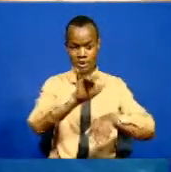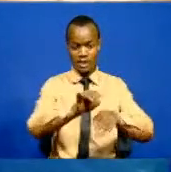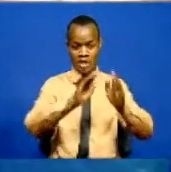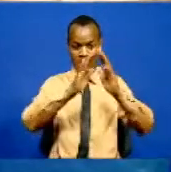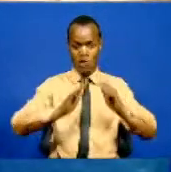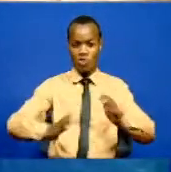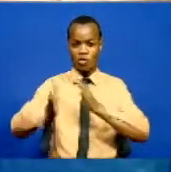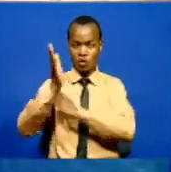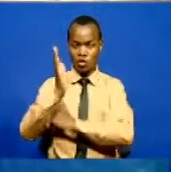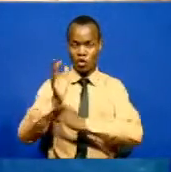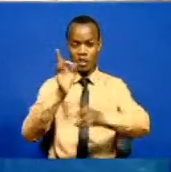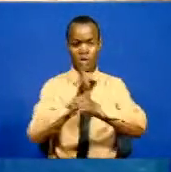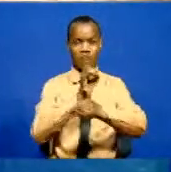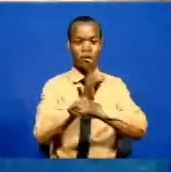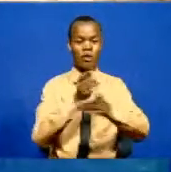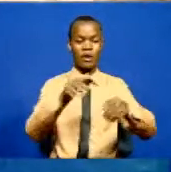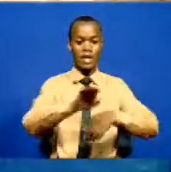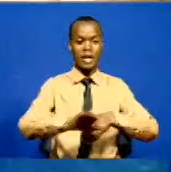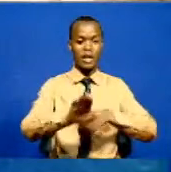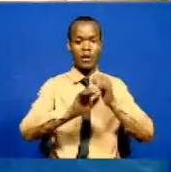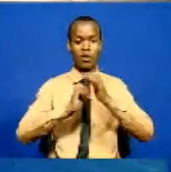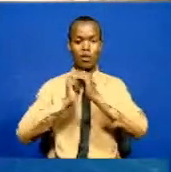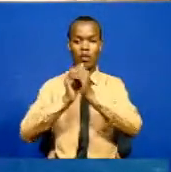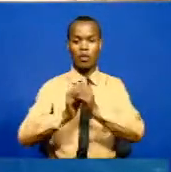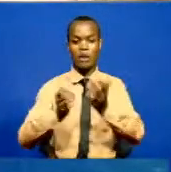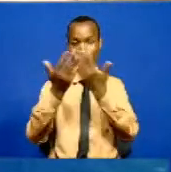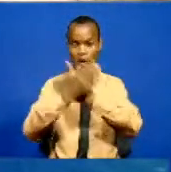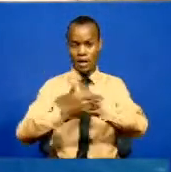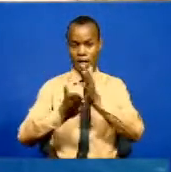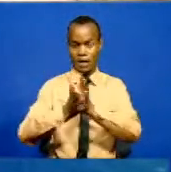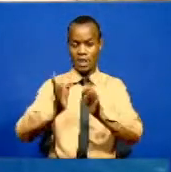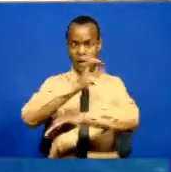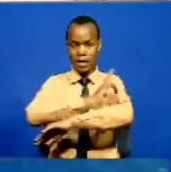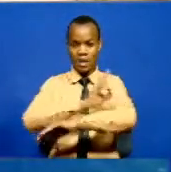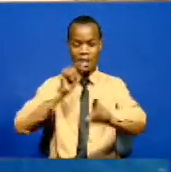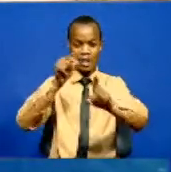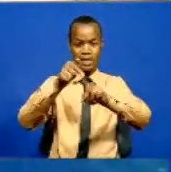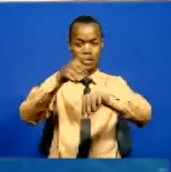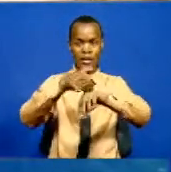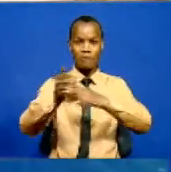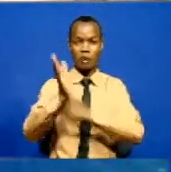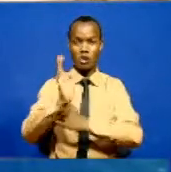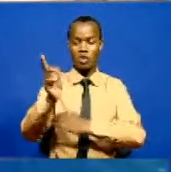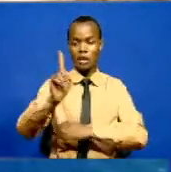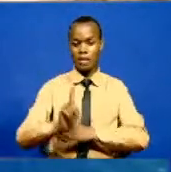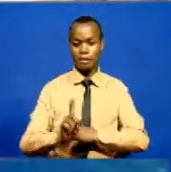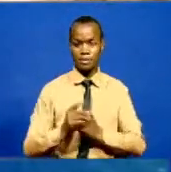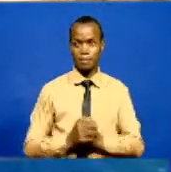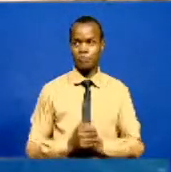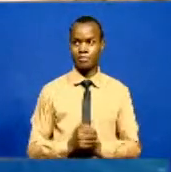God, wherever you worship, night and day, until the Lord comes.